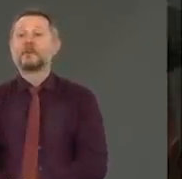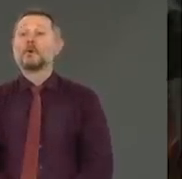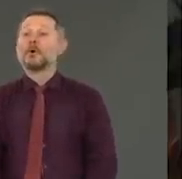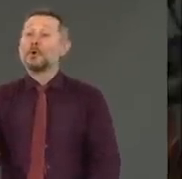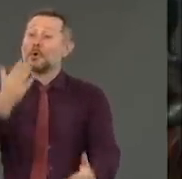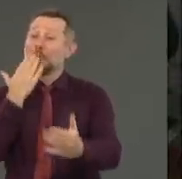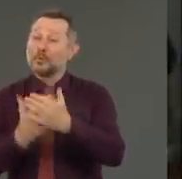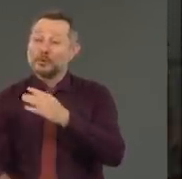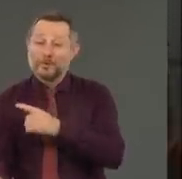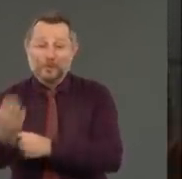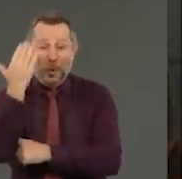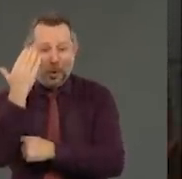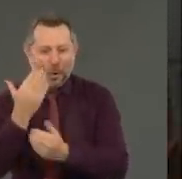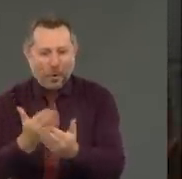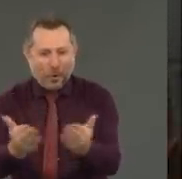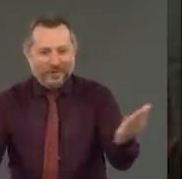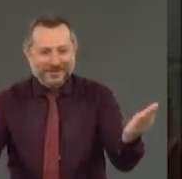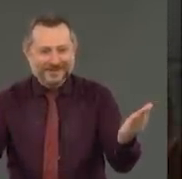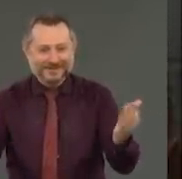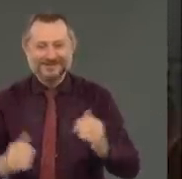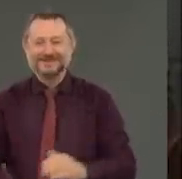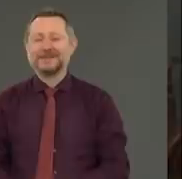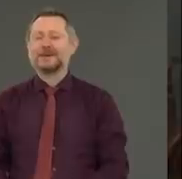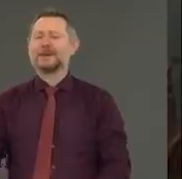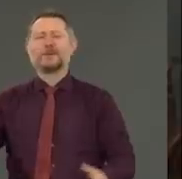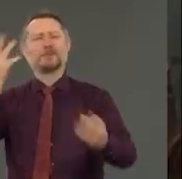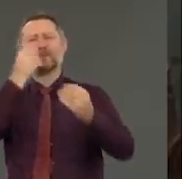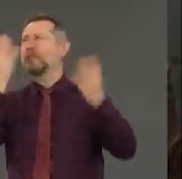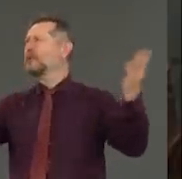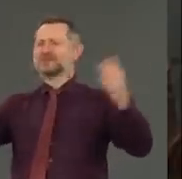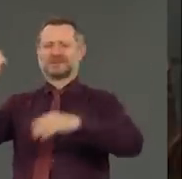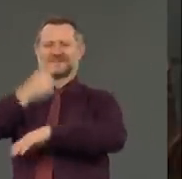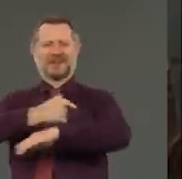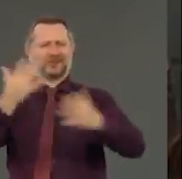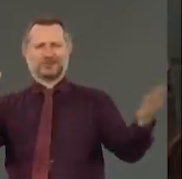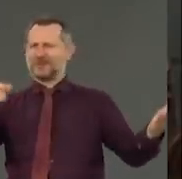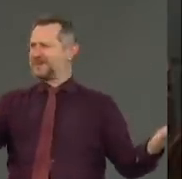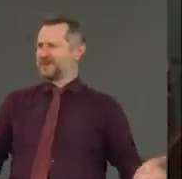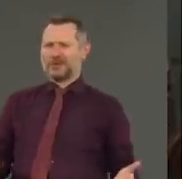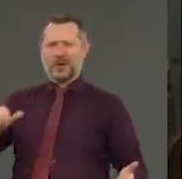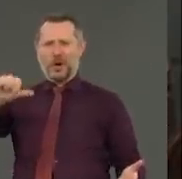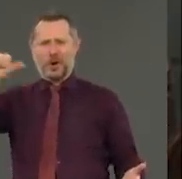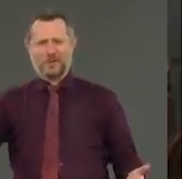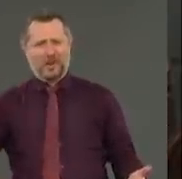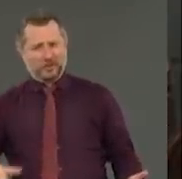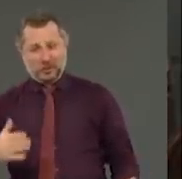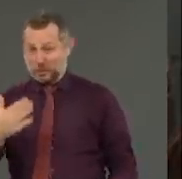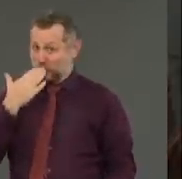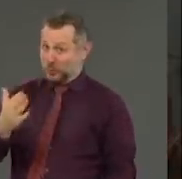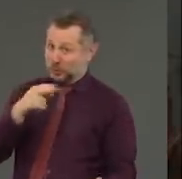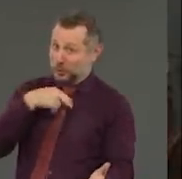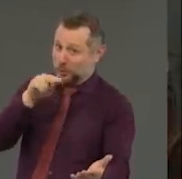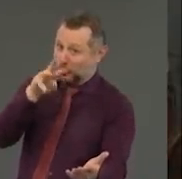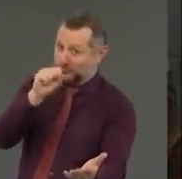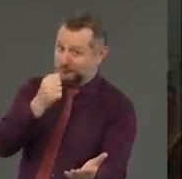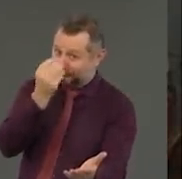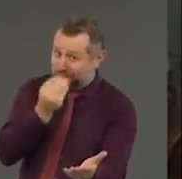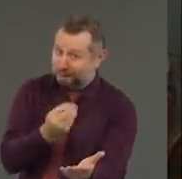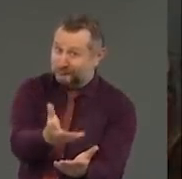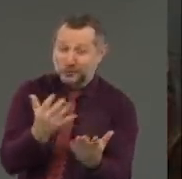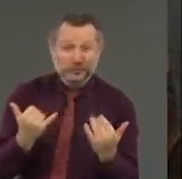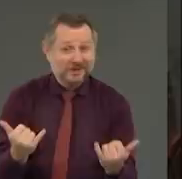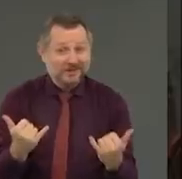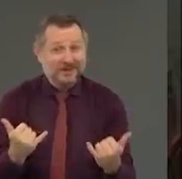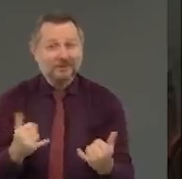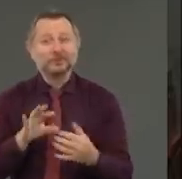Good morning. Beautiful day in Albany. Good news today. Good news on the numbers.